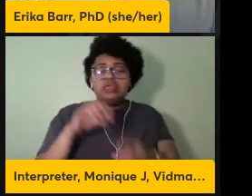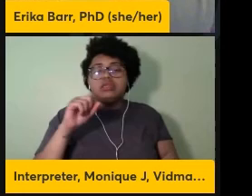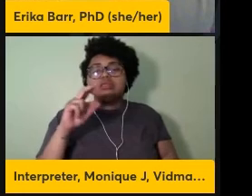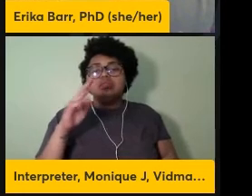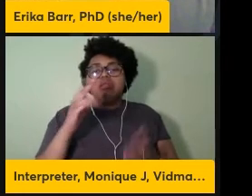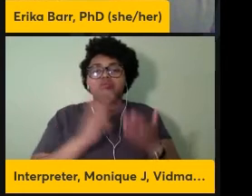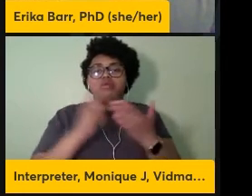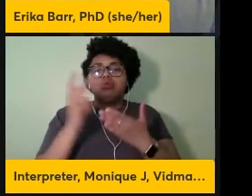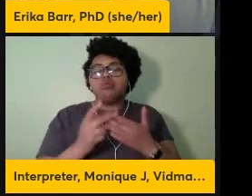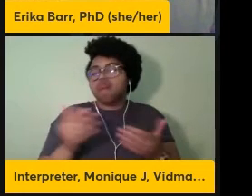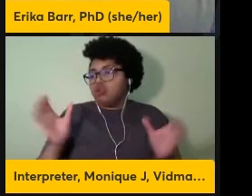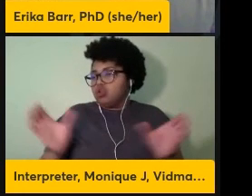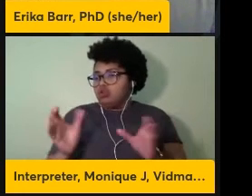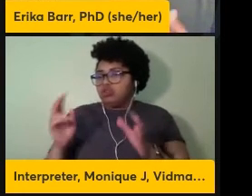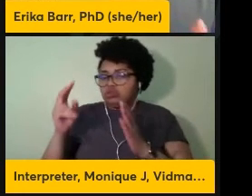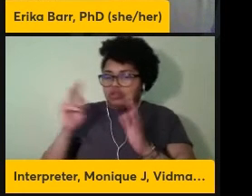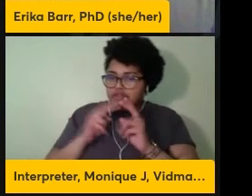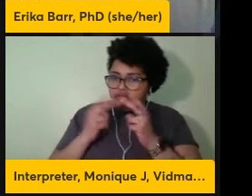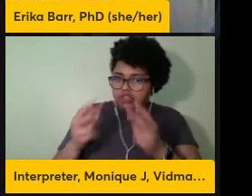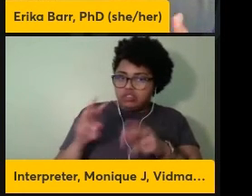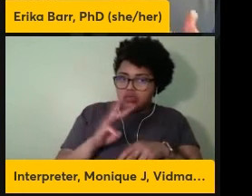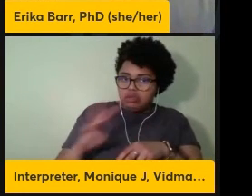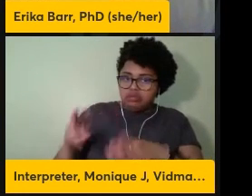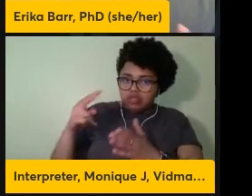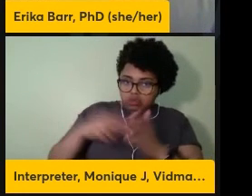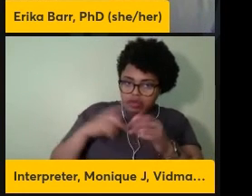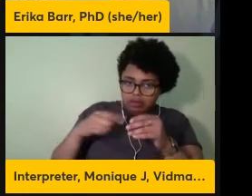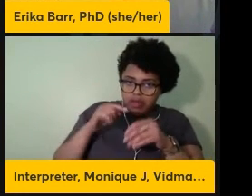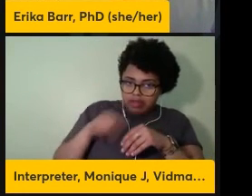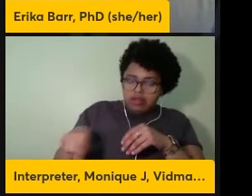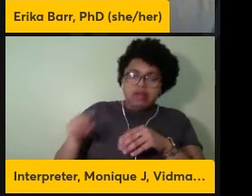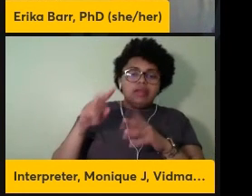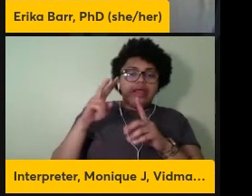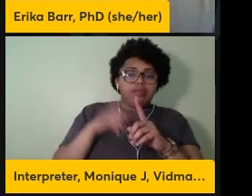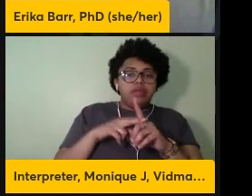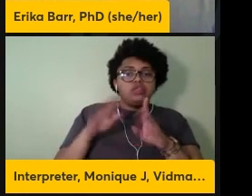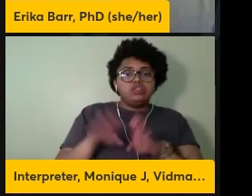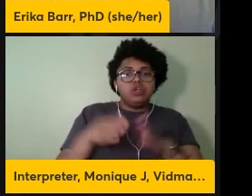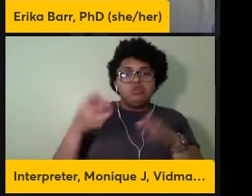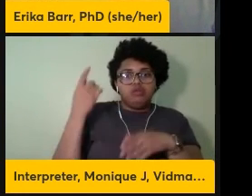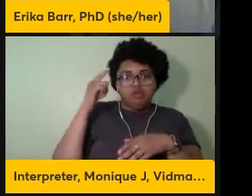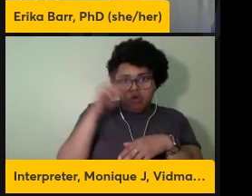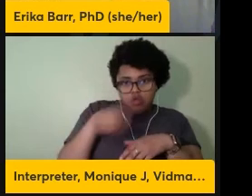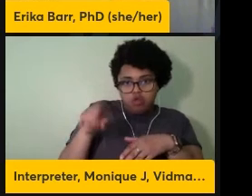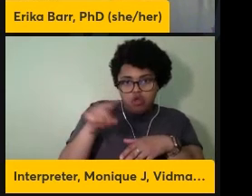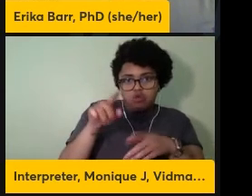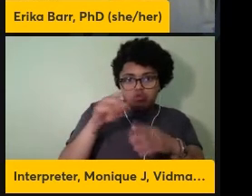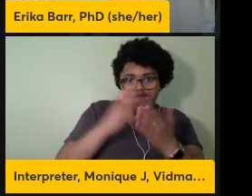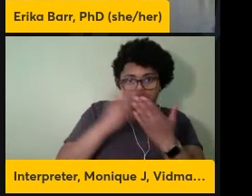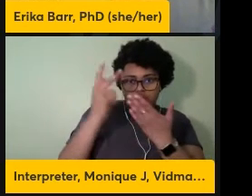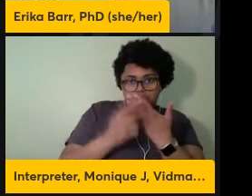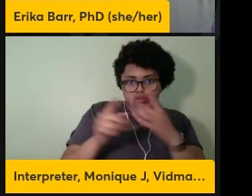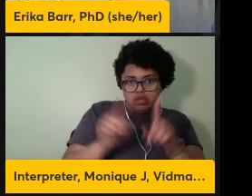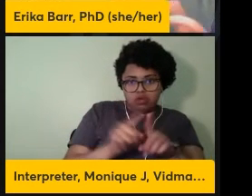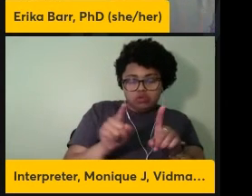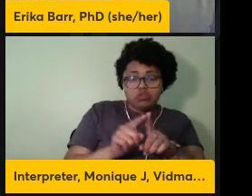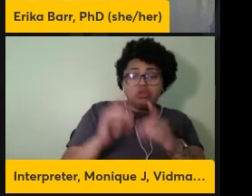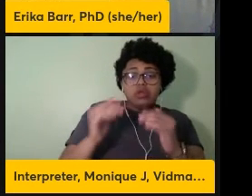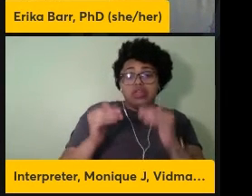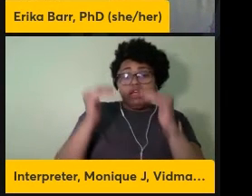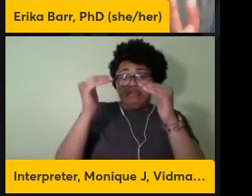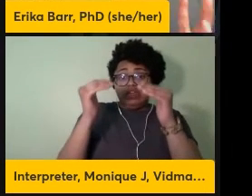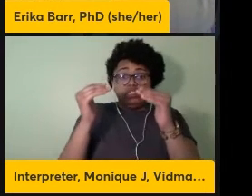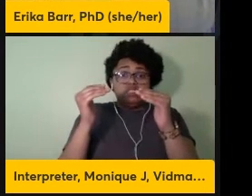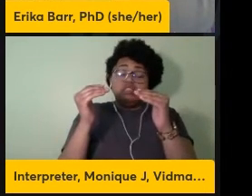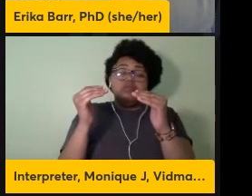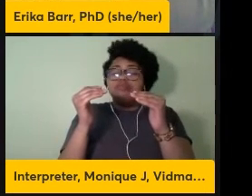our website to read about them. The application is also open to these programs. The advantages of being a